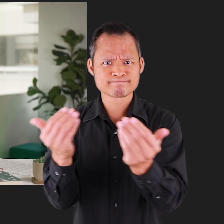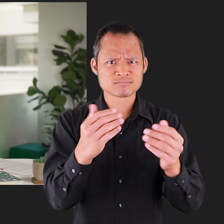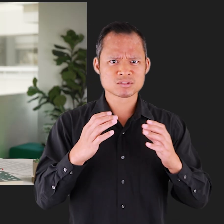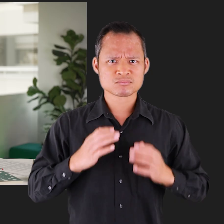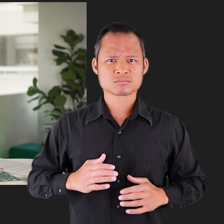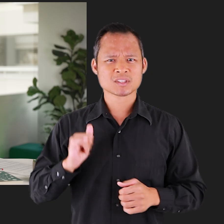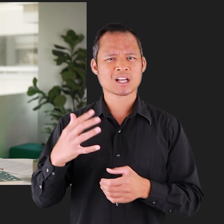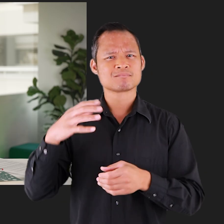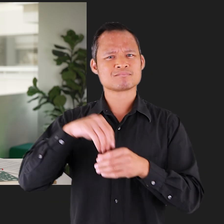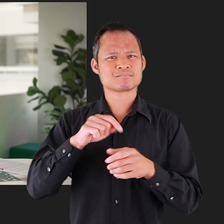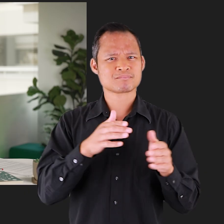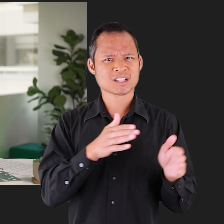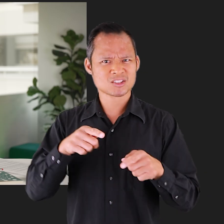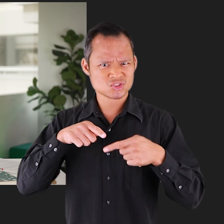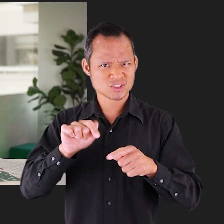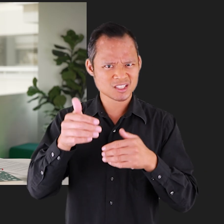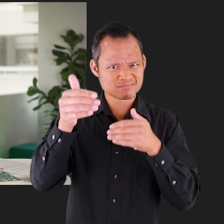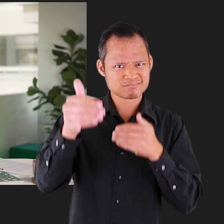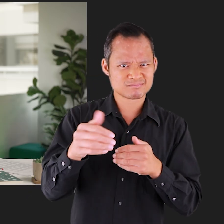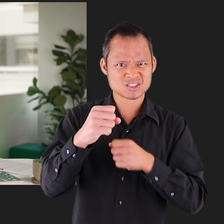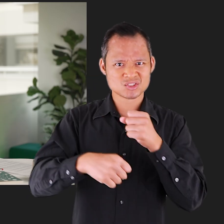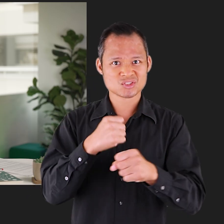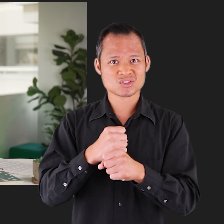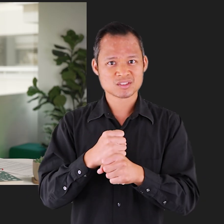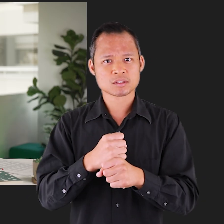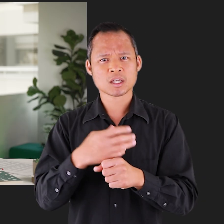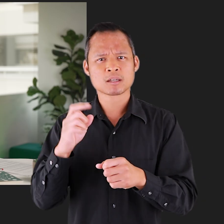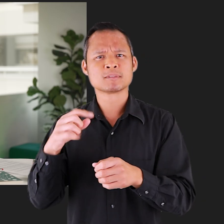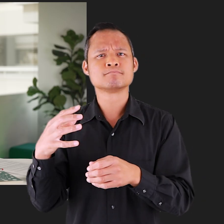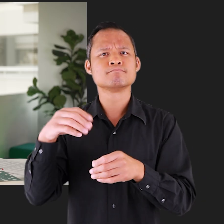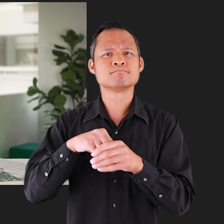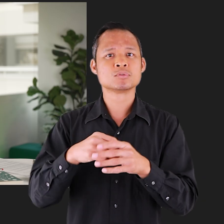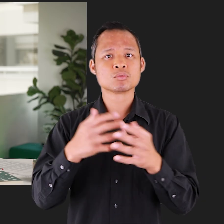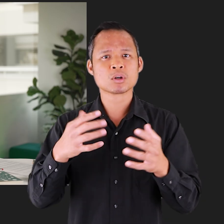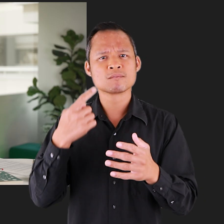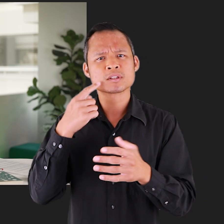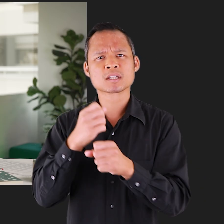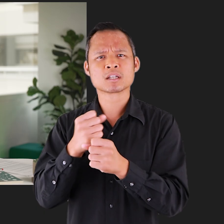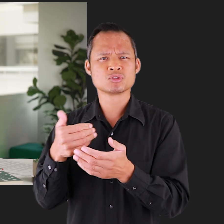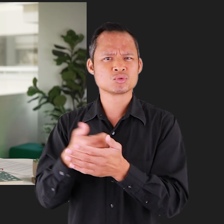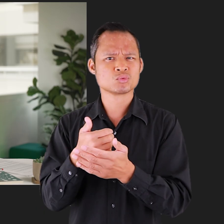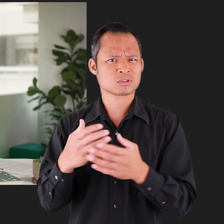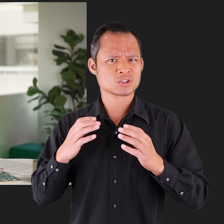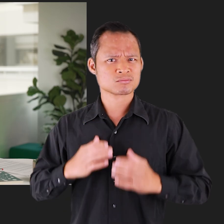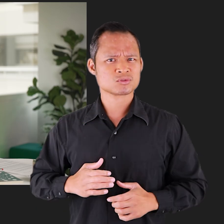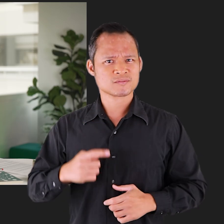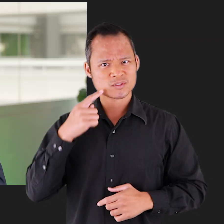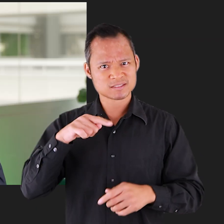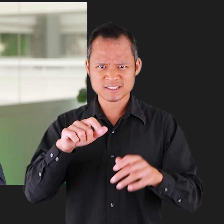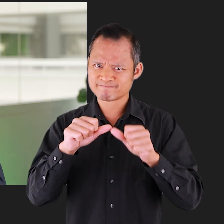be active in getting customers, taking into consideration the season of the year and the time factor it takes to get new